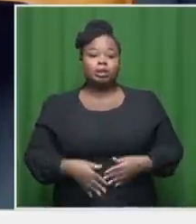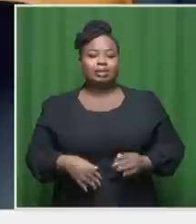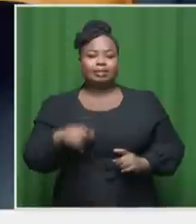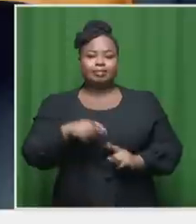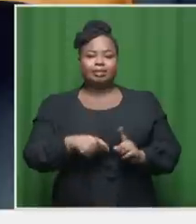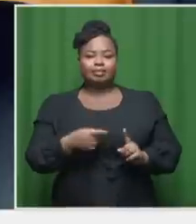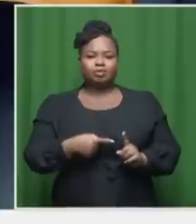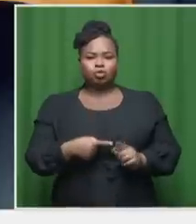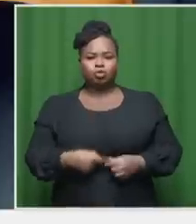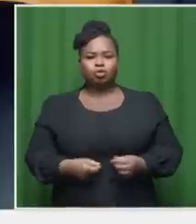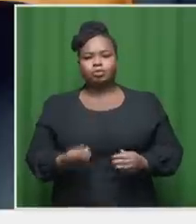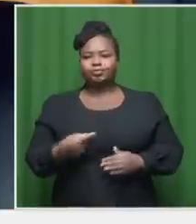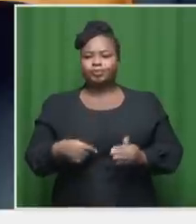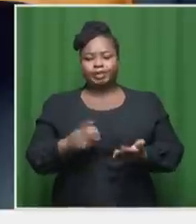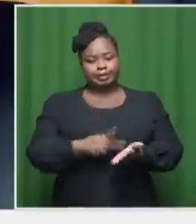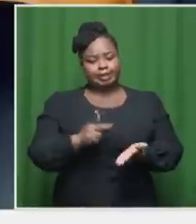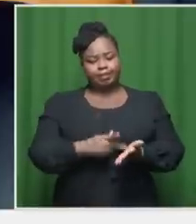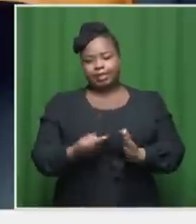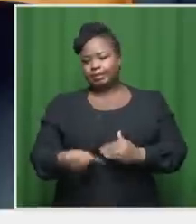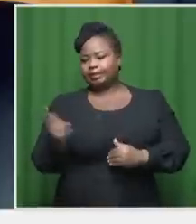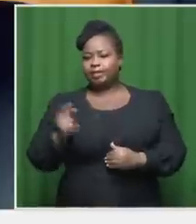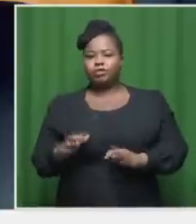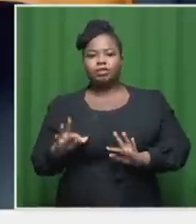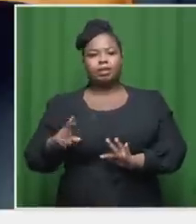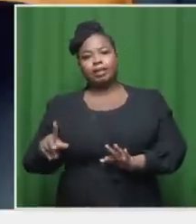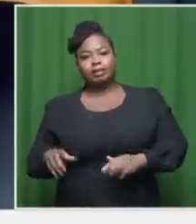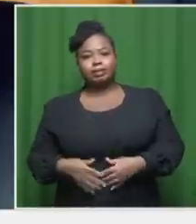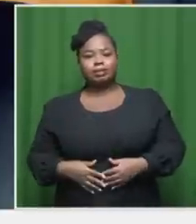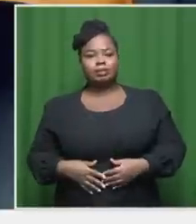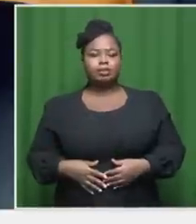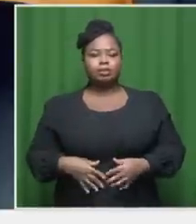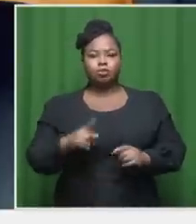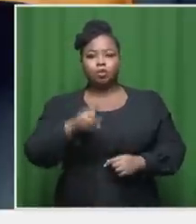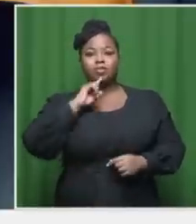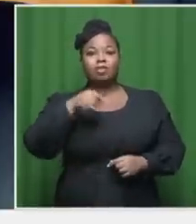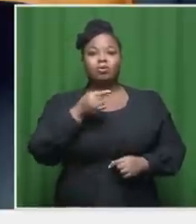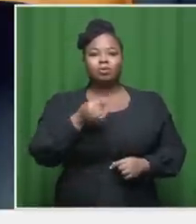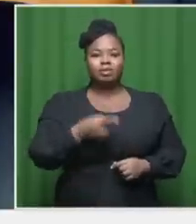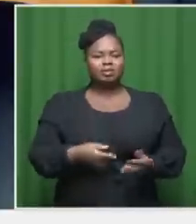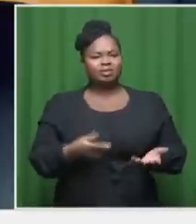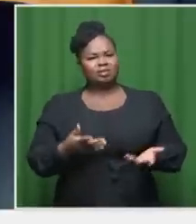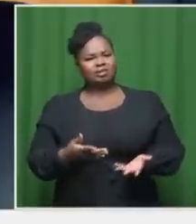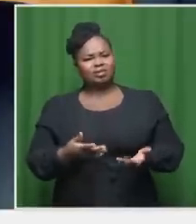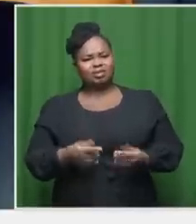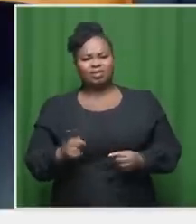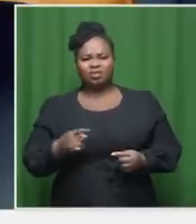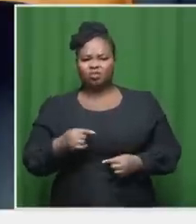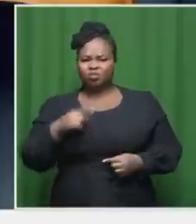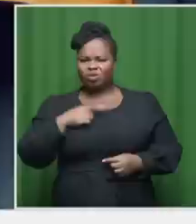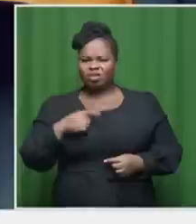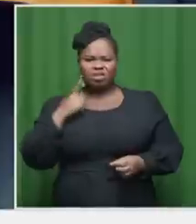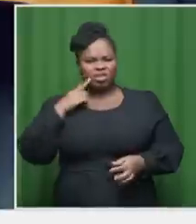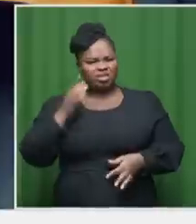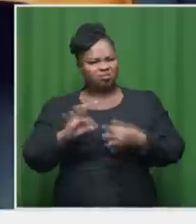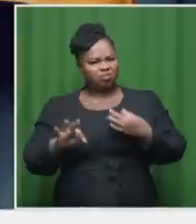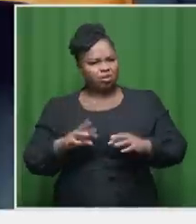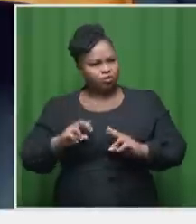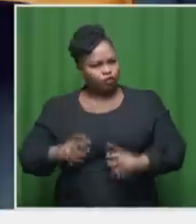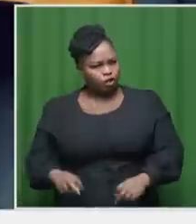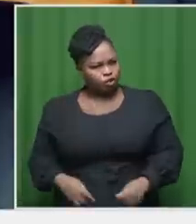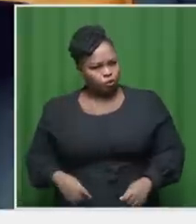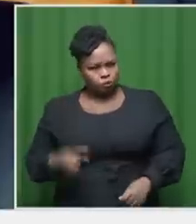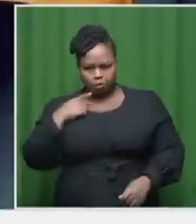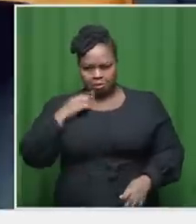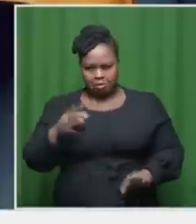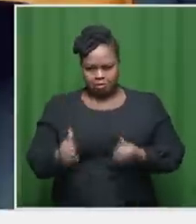this tablet was sold for 10 Rand and it's worth 1,000 Rand, it's quite a simple investigation to